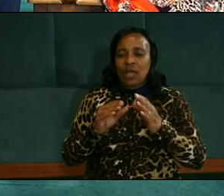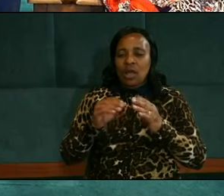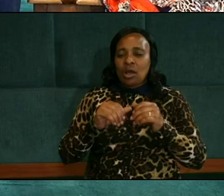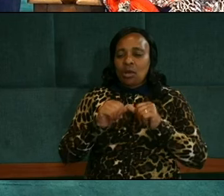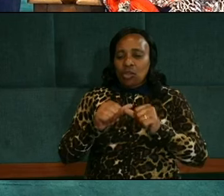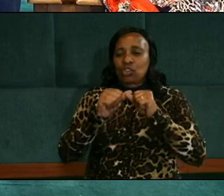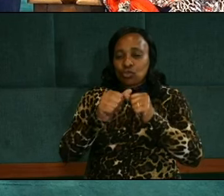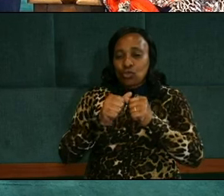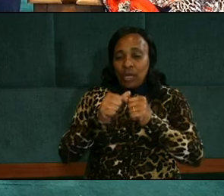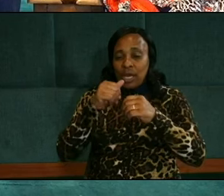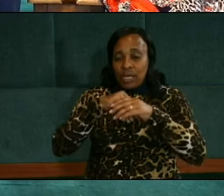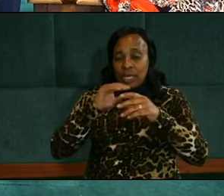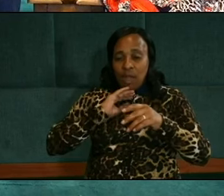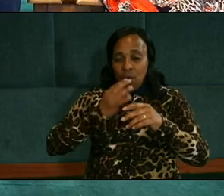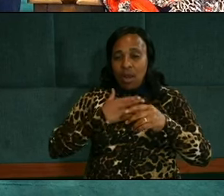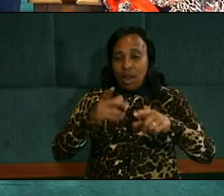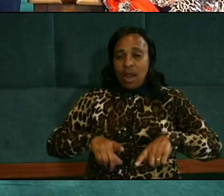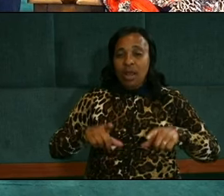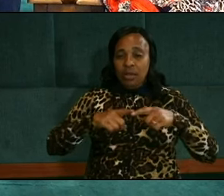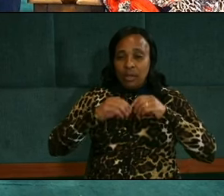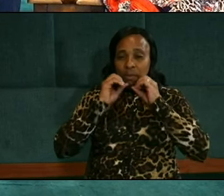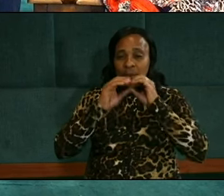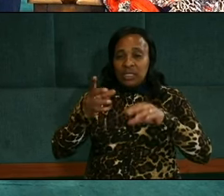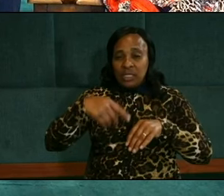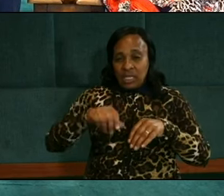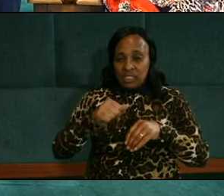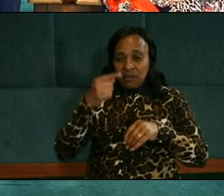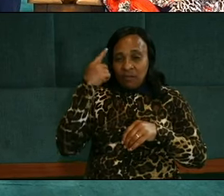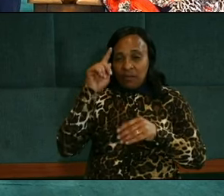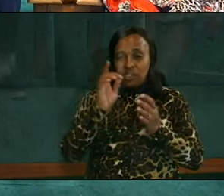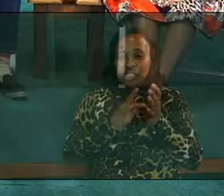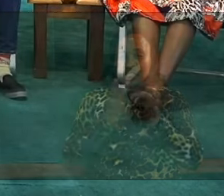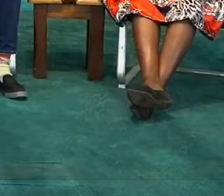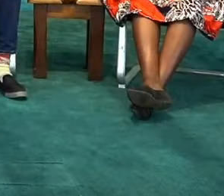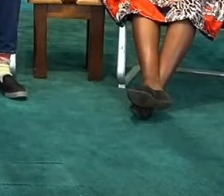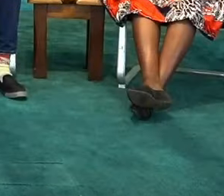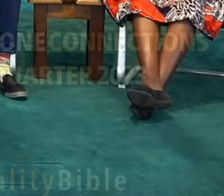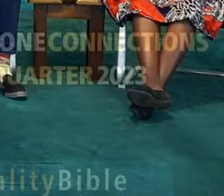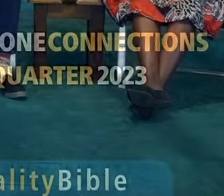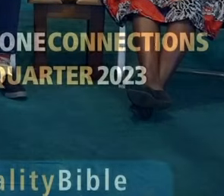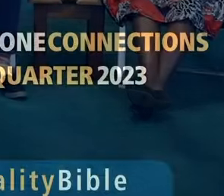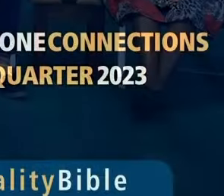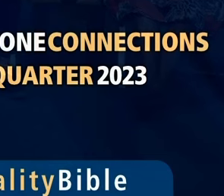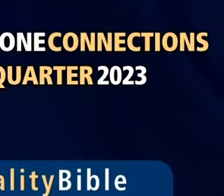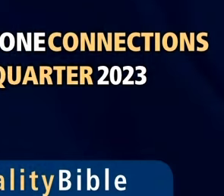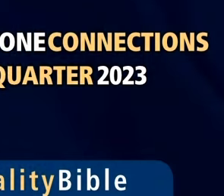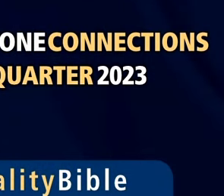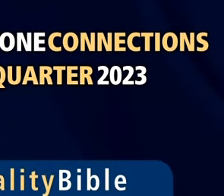lives, and may they bless many others. For Jesus' sake and in Jesus' name we pray.